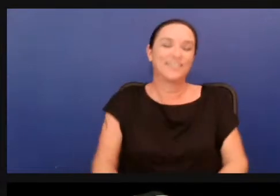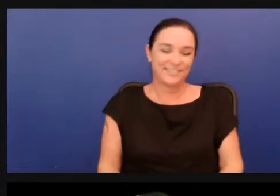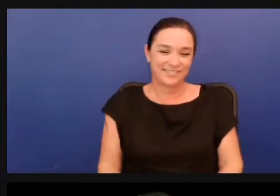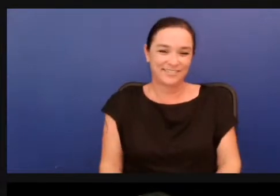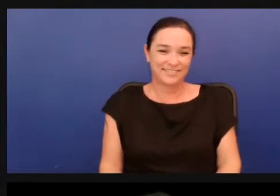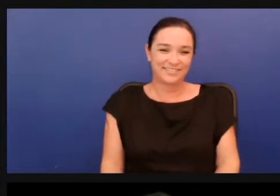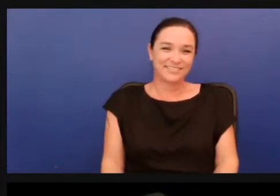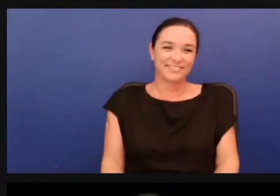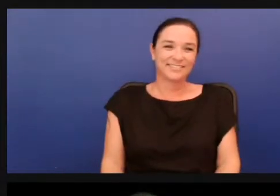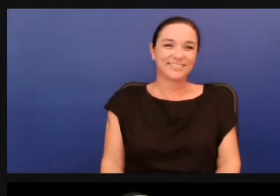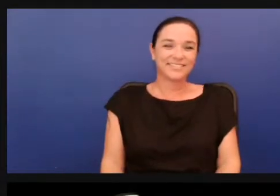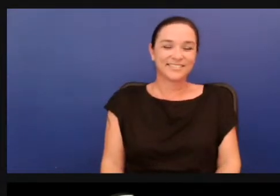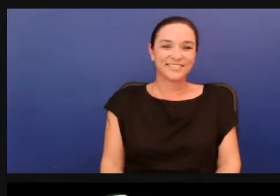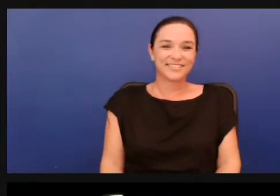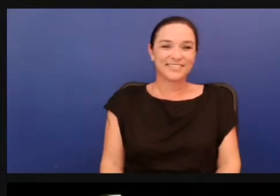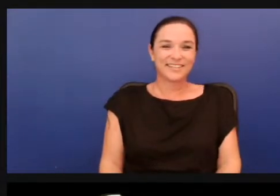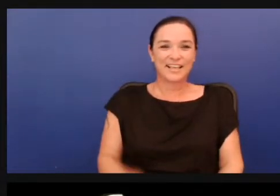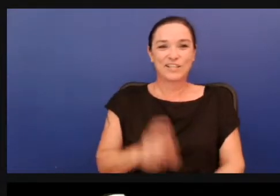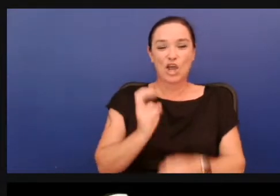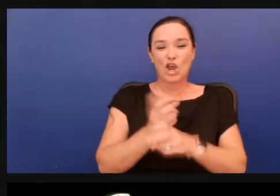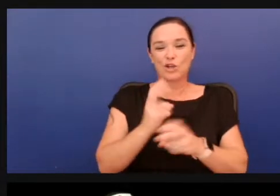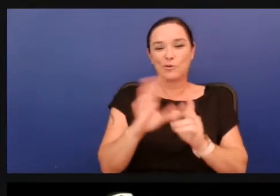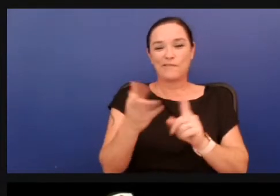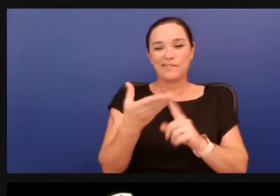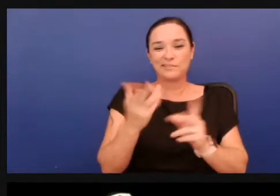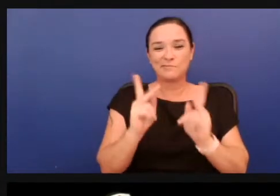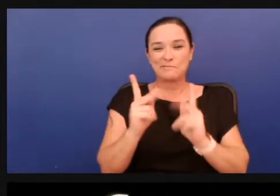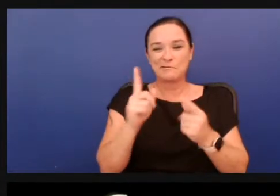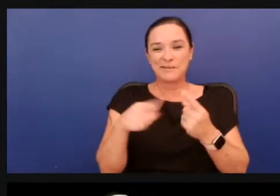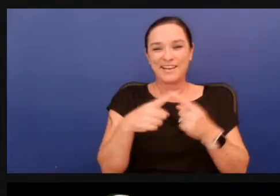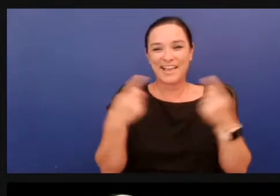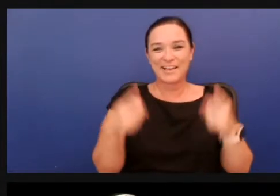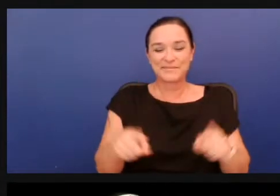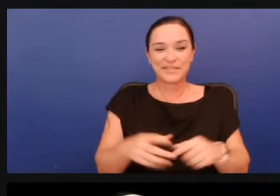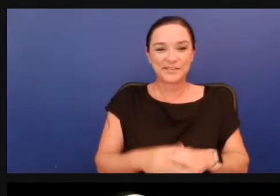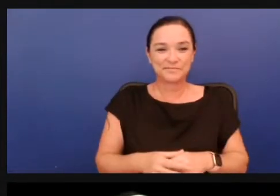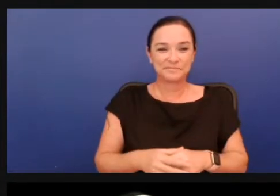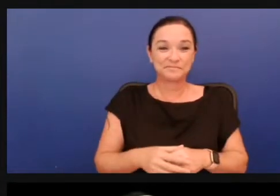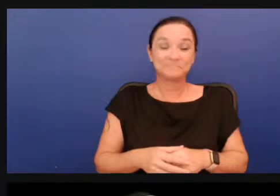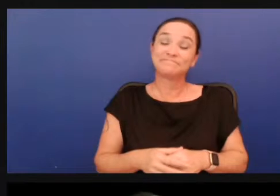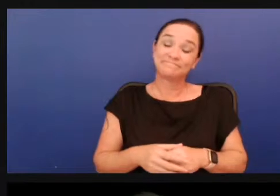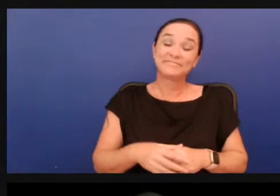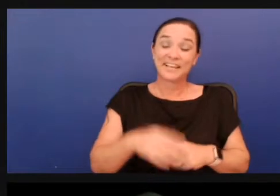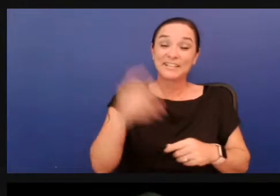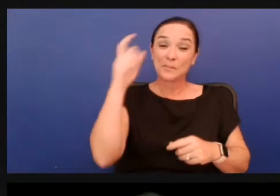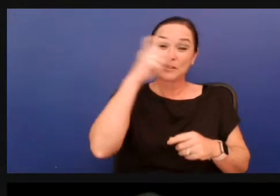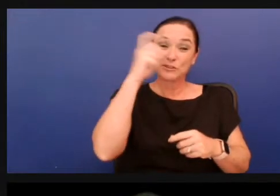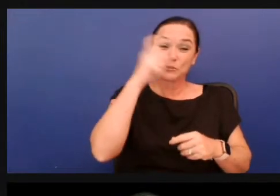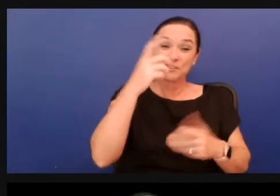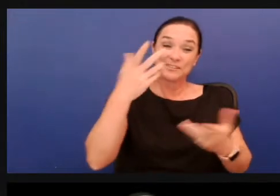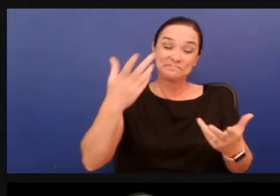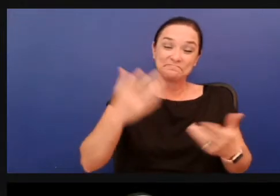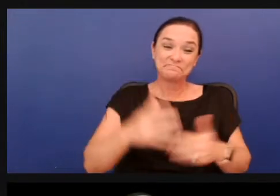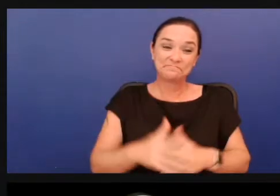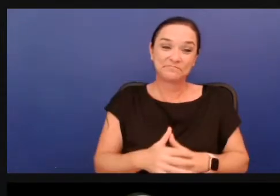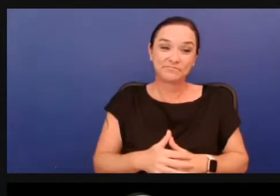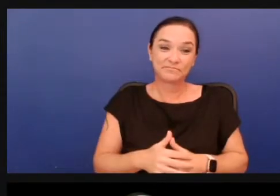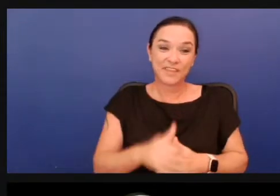Already convinced people. Yeah, that's given of recent history, that's not a bad